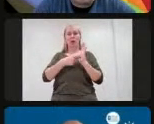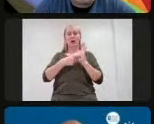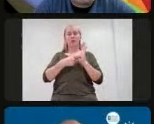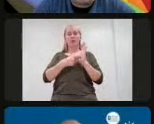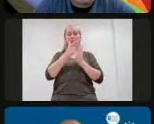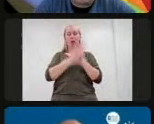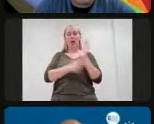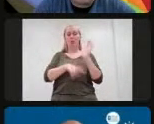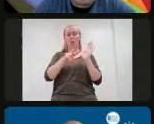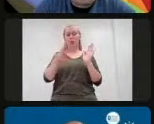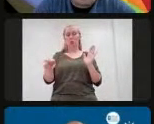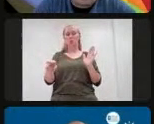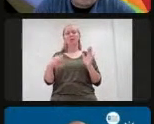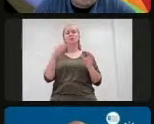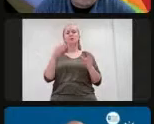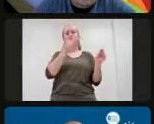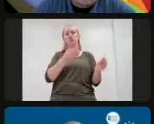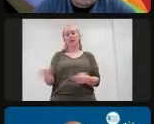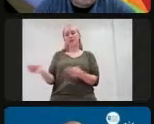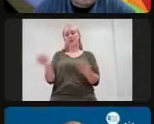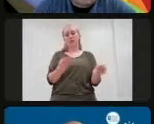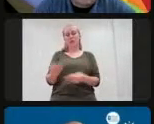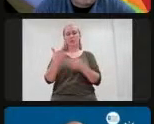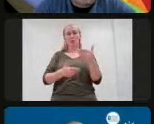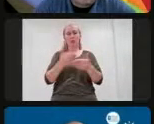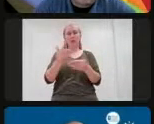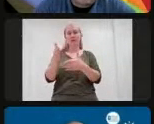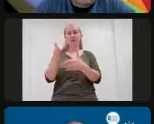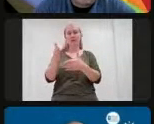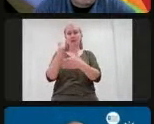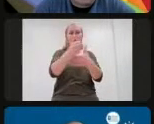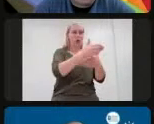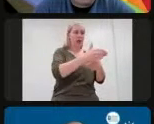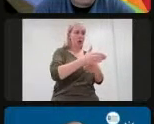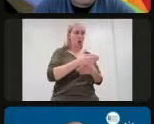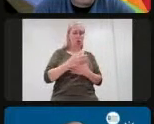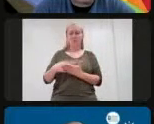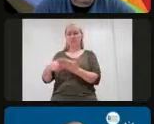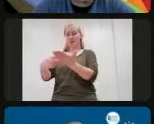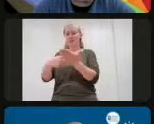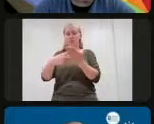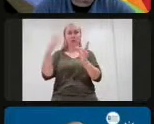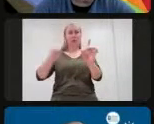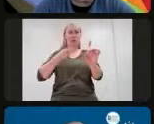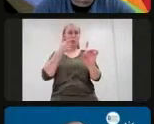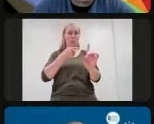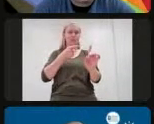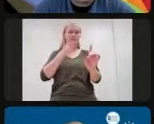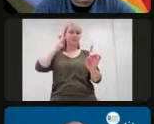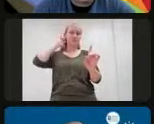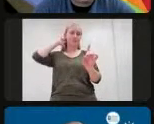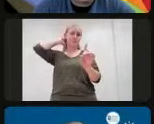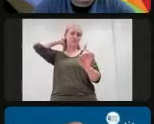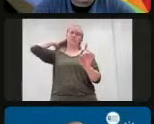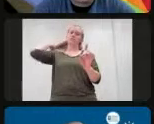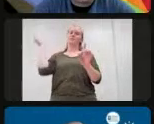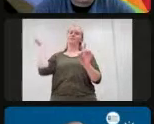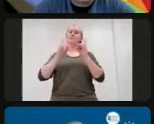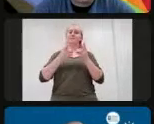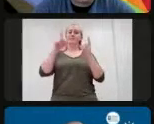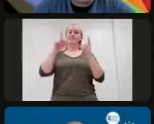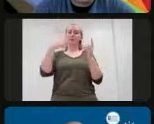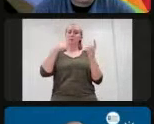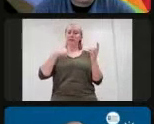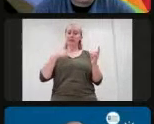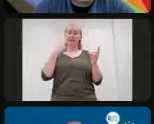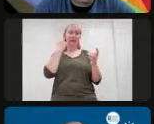is a transparent process. It is a shared narrative and the goal, but district has to tell us, if you